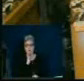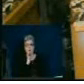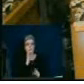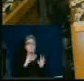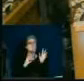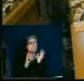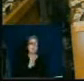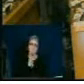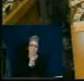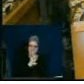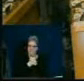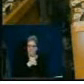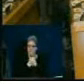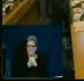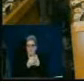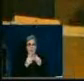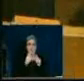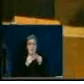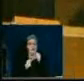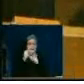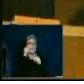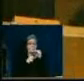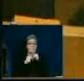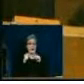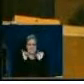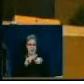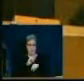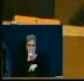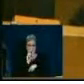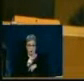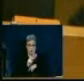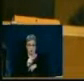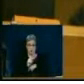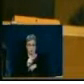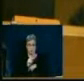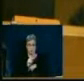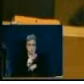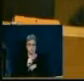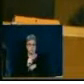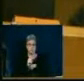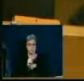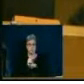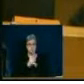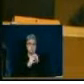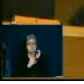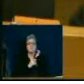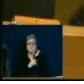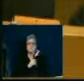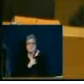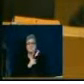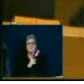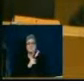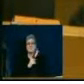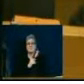Yes. Back to the same question, and I guess I will look to the.